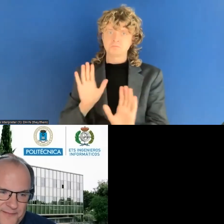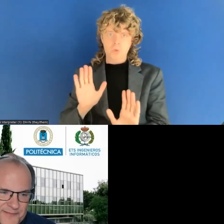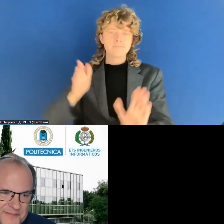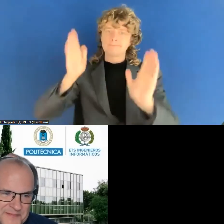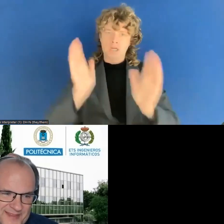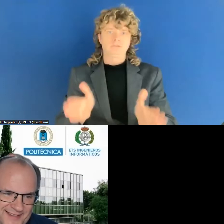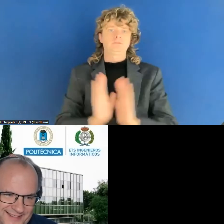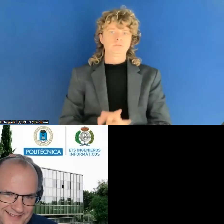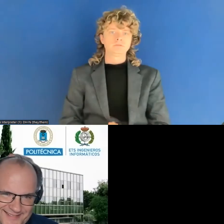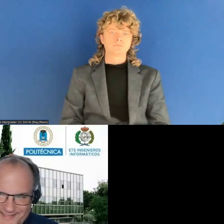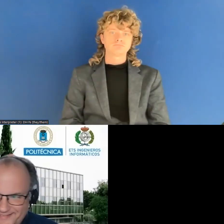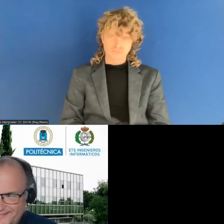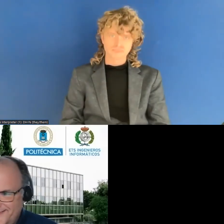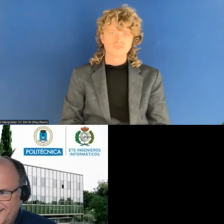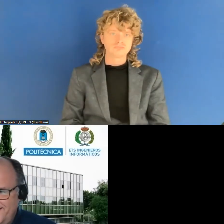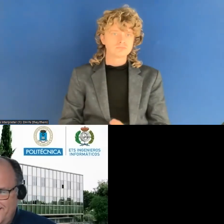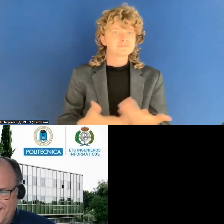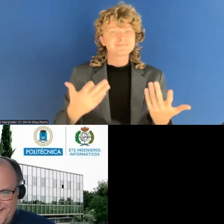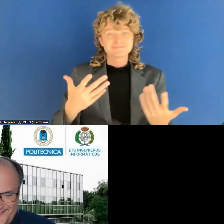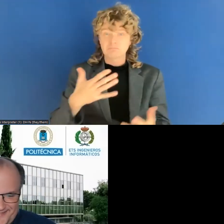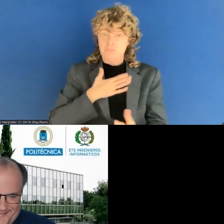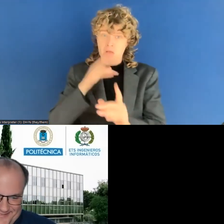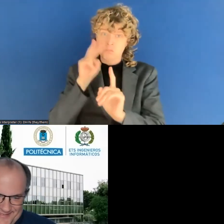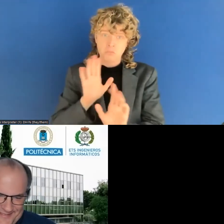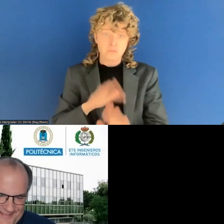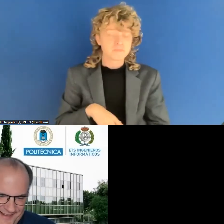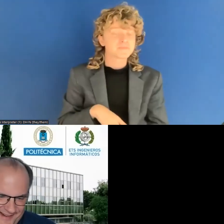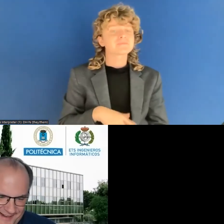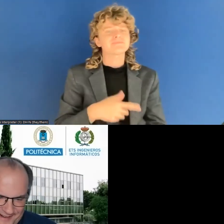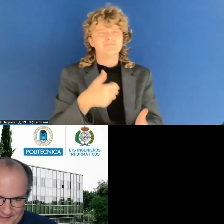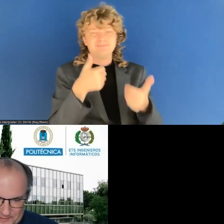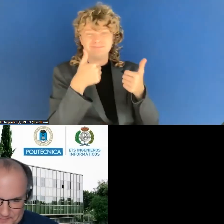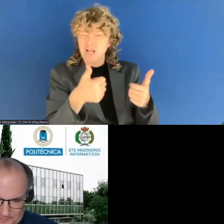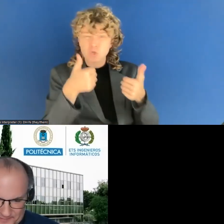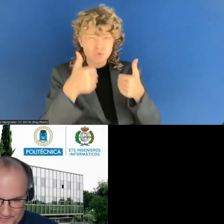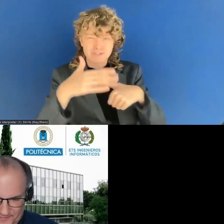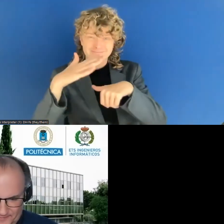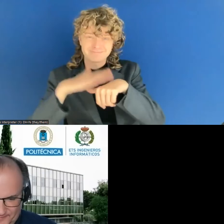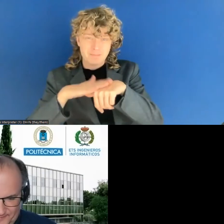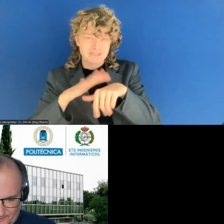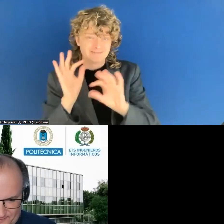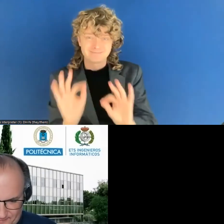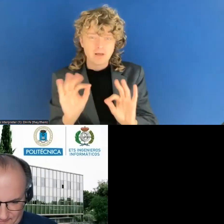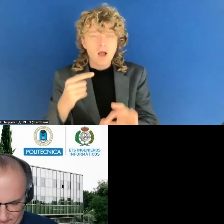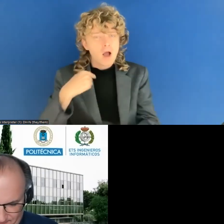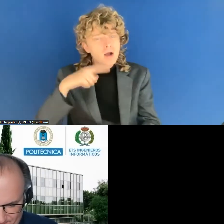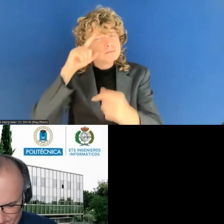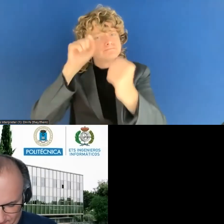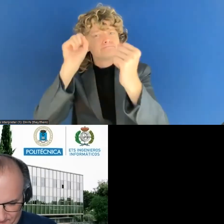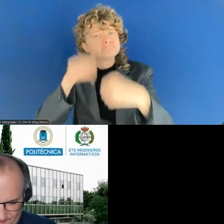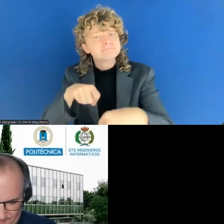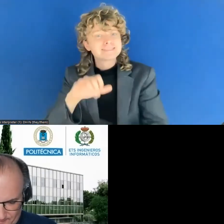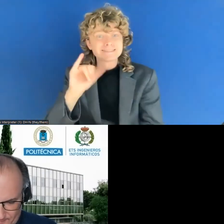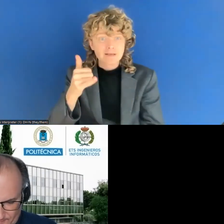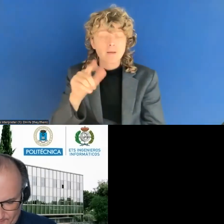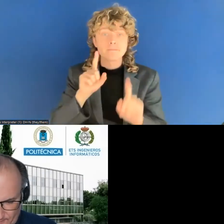question. Yeah, so it was a good statement, I think so. And I also think I agree with you, Loic, but also accessibility